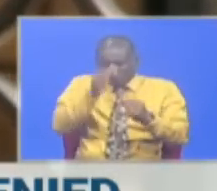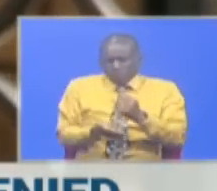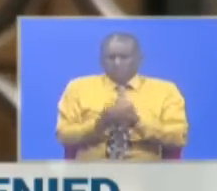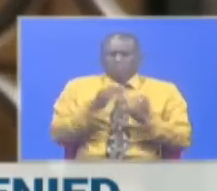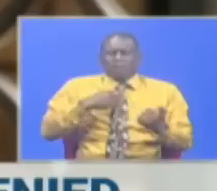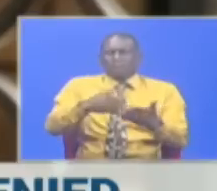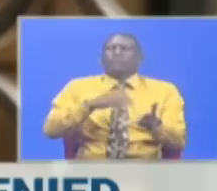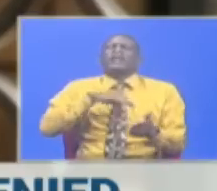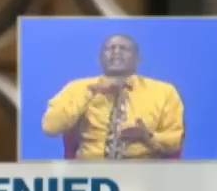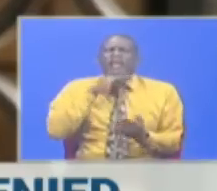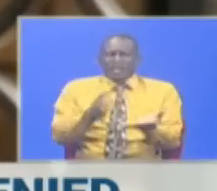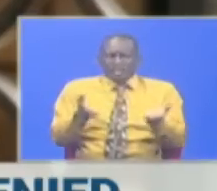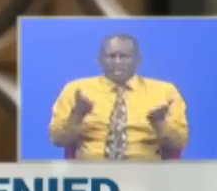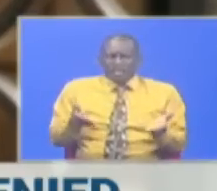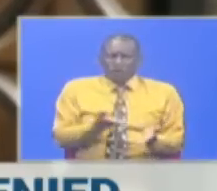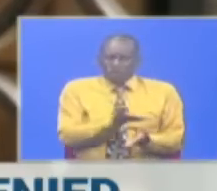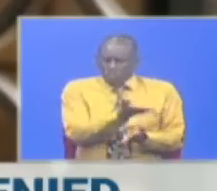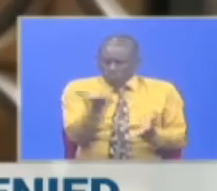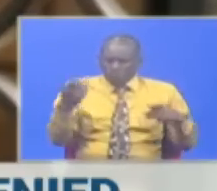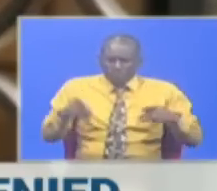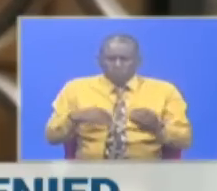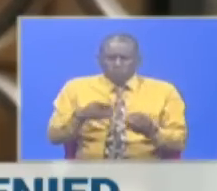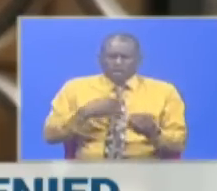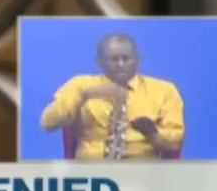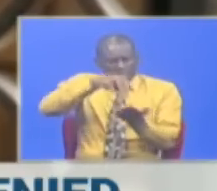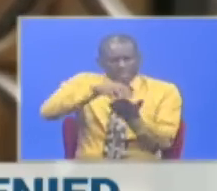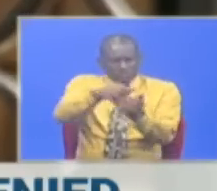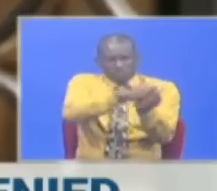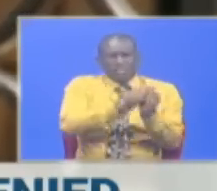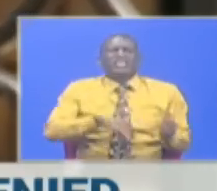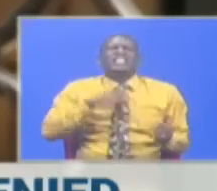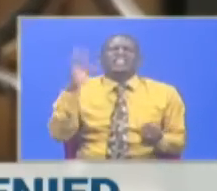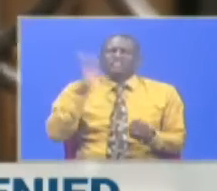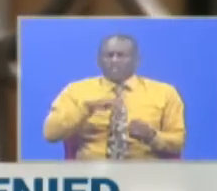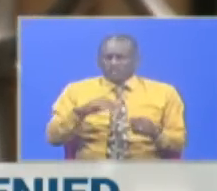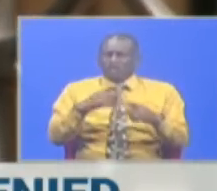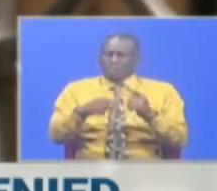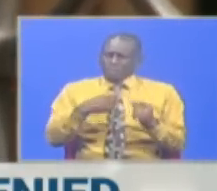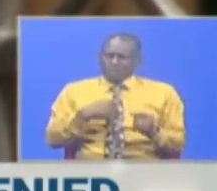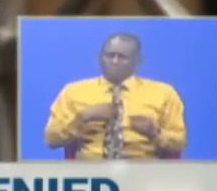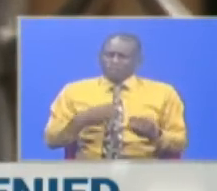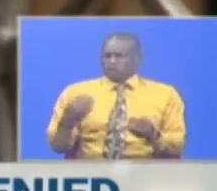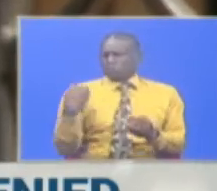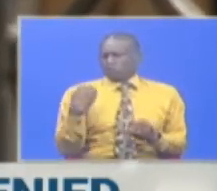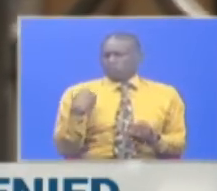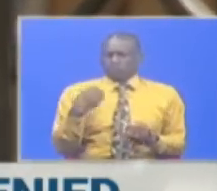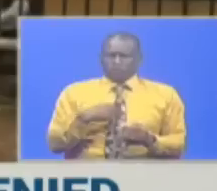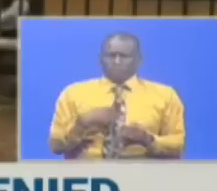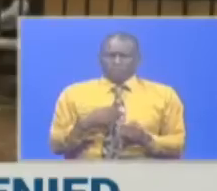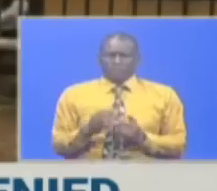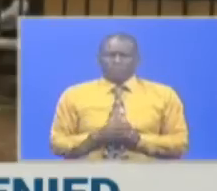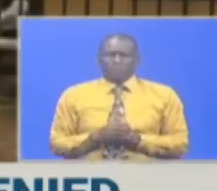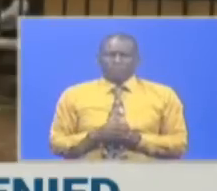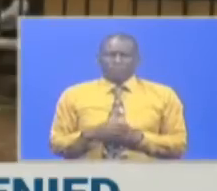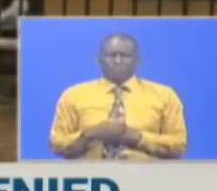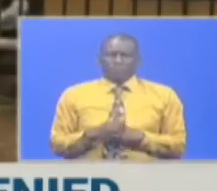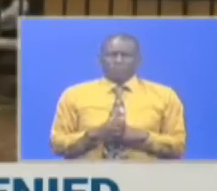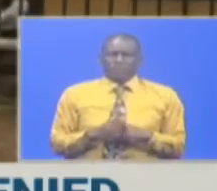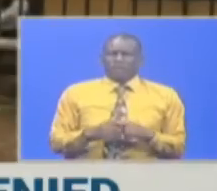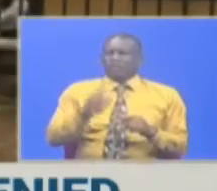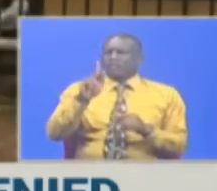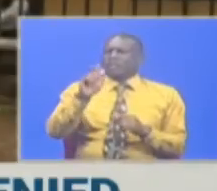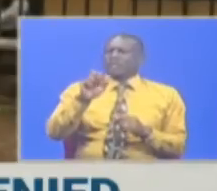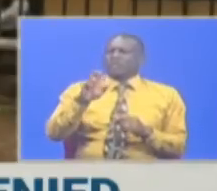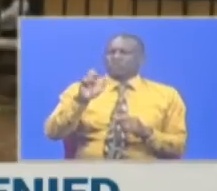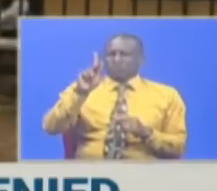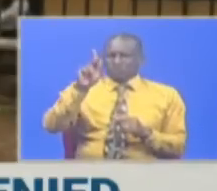Maana sasa wale nilifanya kesi nao walikufa, mimi bado wananisumbua watu wanakaa huko. Karuku's story